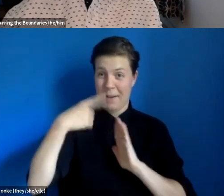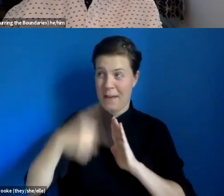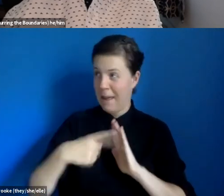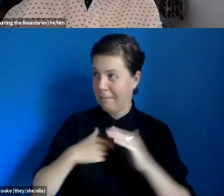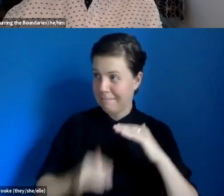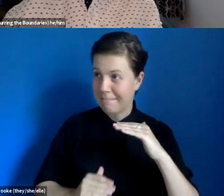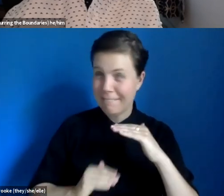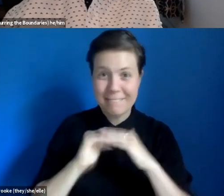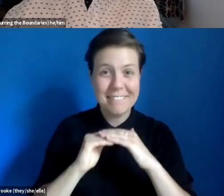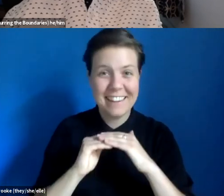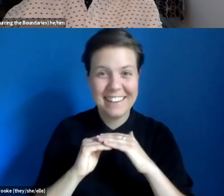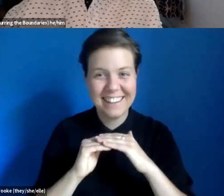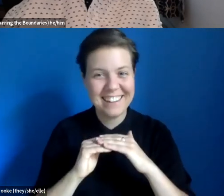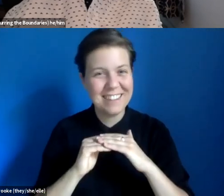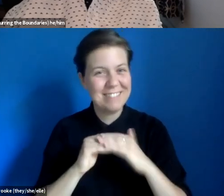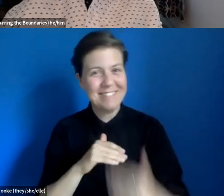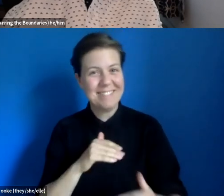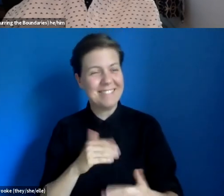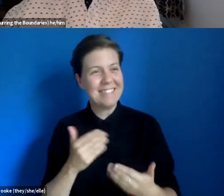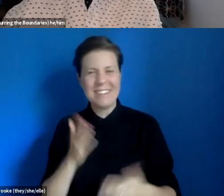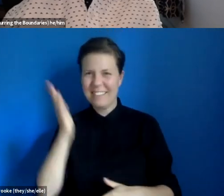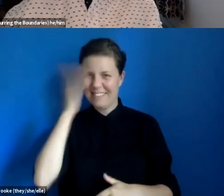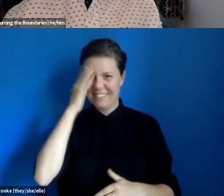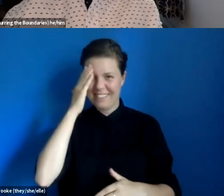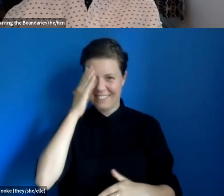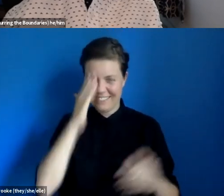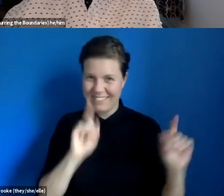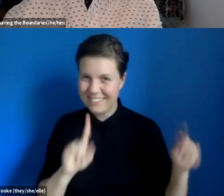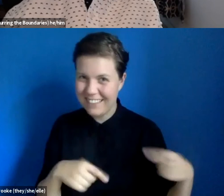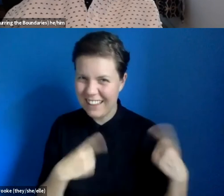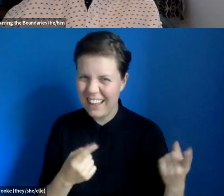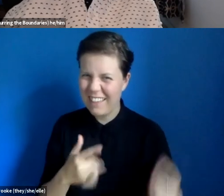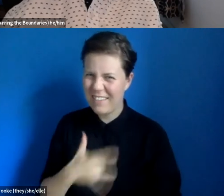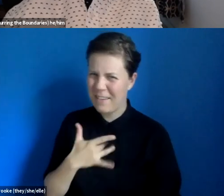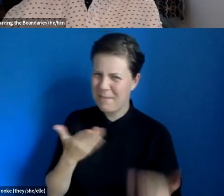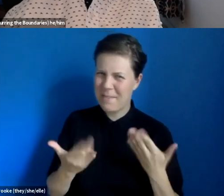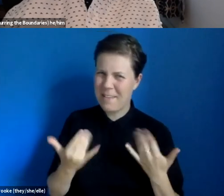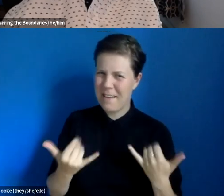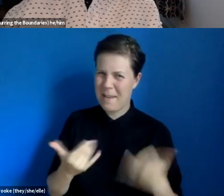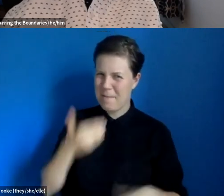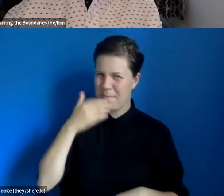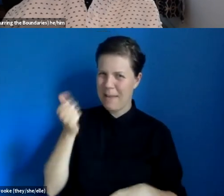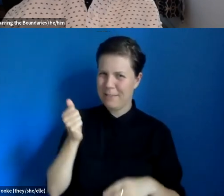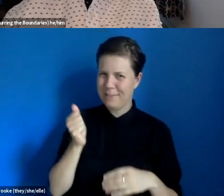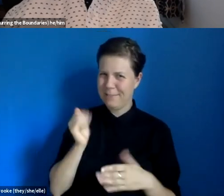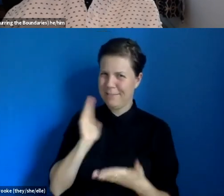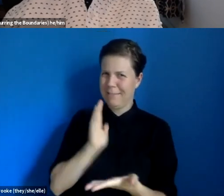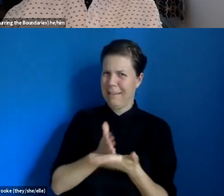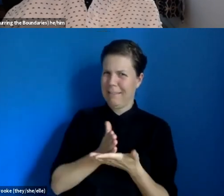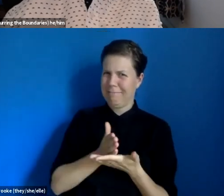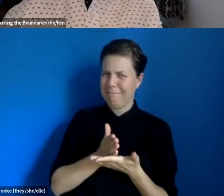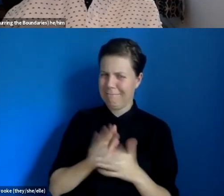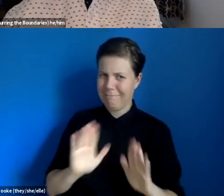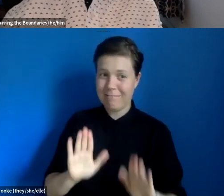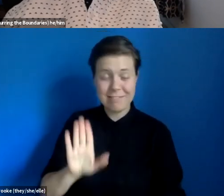my energy here, actually. Sorry, it's been quite a long. Maybe we should quit while we're ahead. I don't. Was there anything that you wanted to say in response to